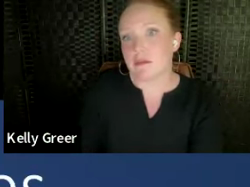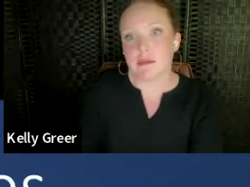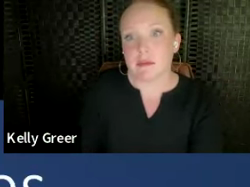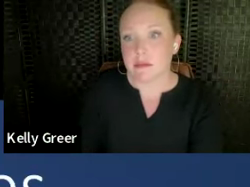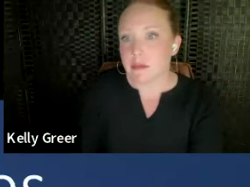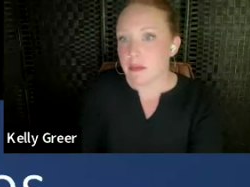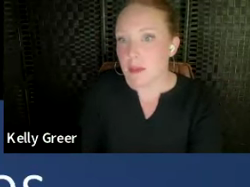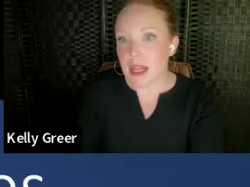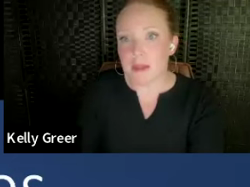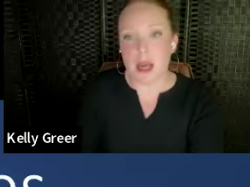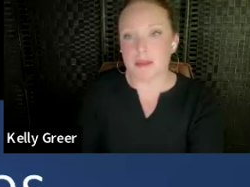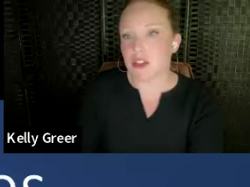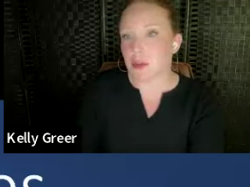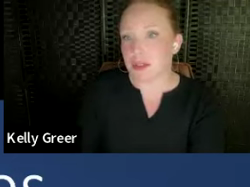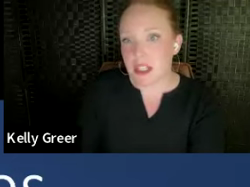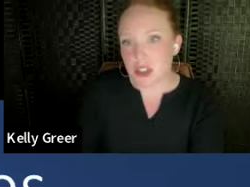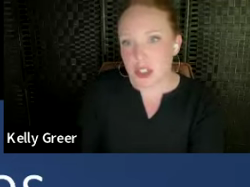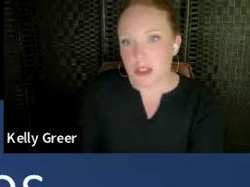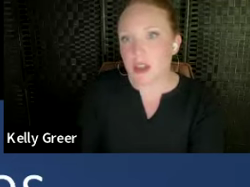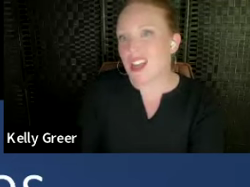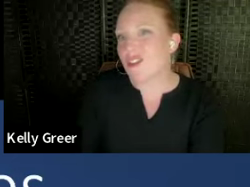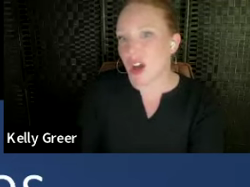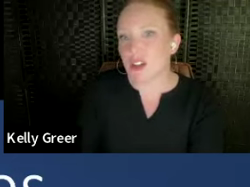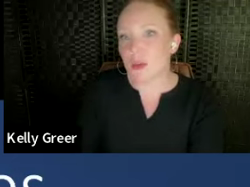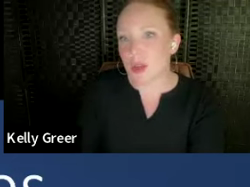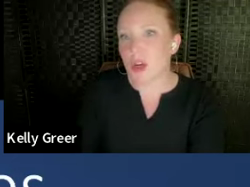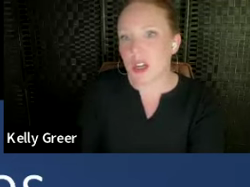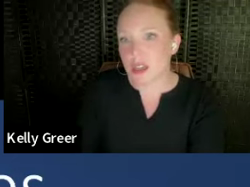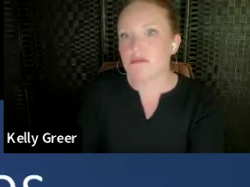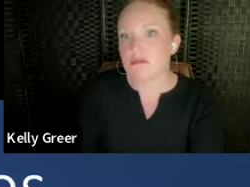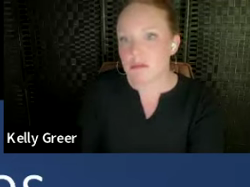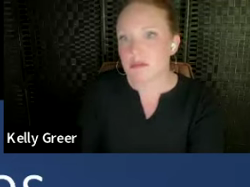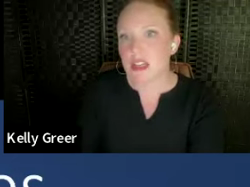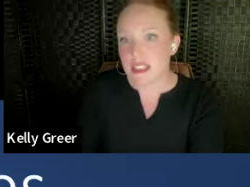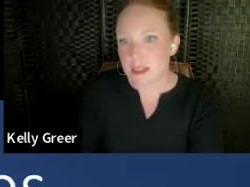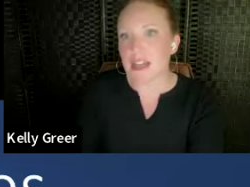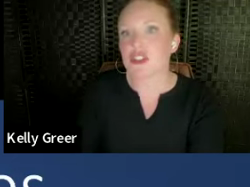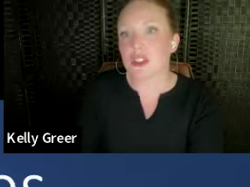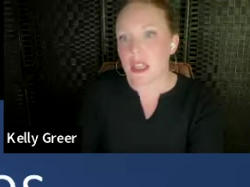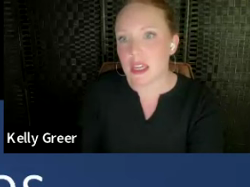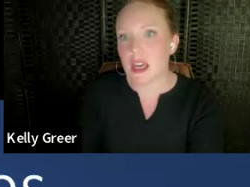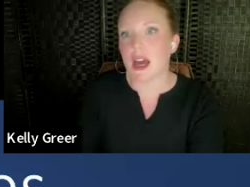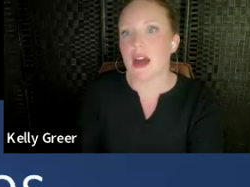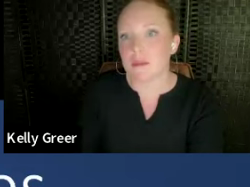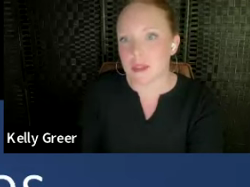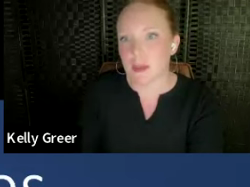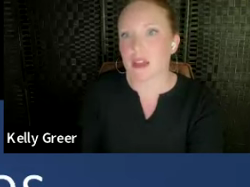Trainings, being able to update their procedures, a lot of ongoing work,